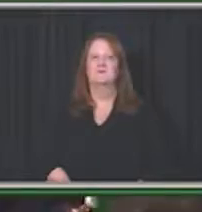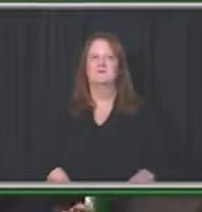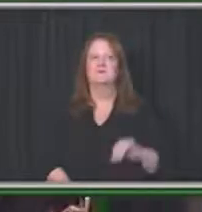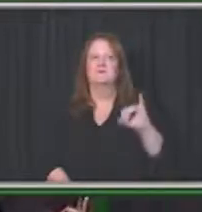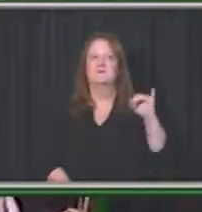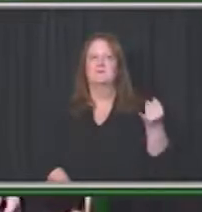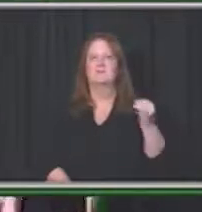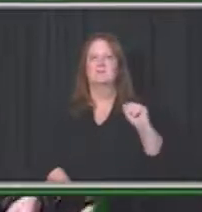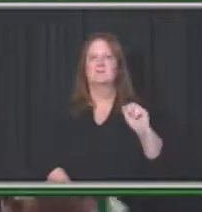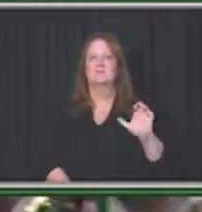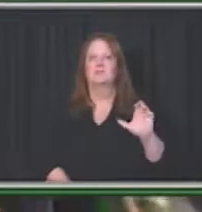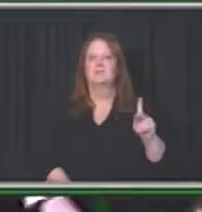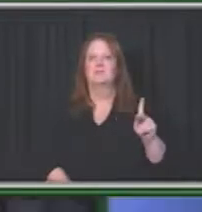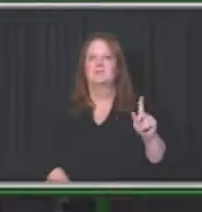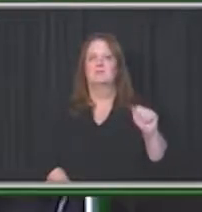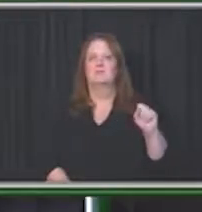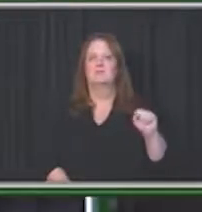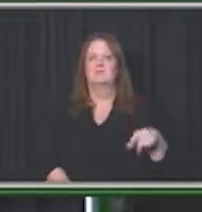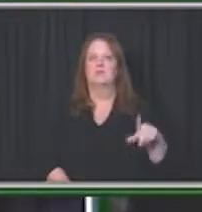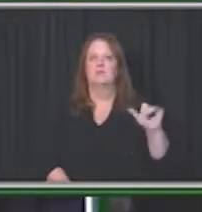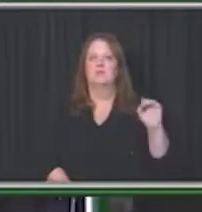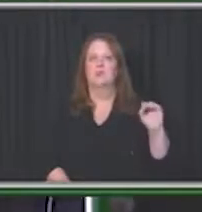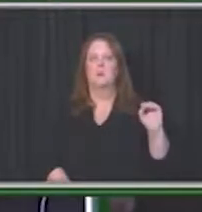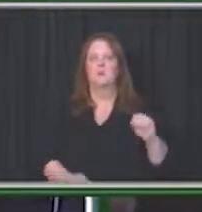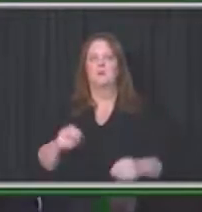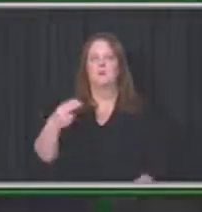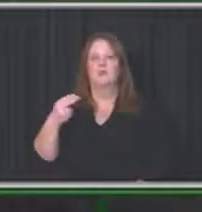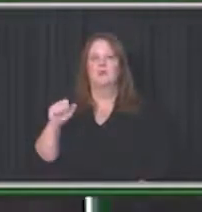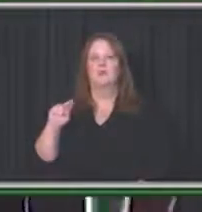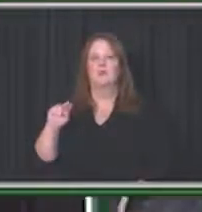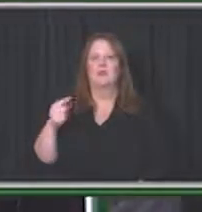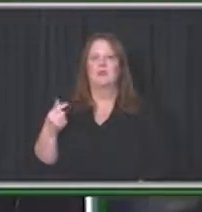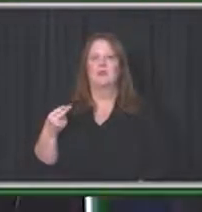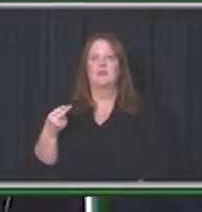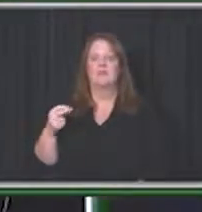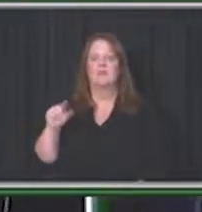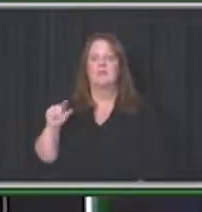Jack Scogoglio. Hannah Gunter.